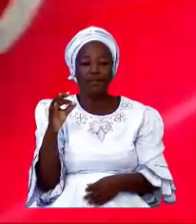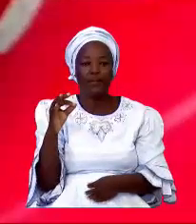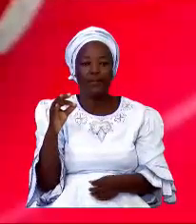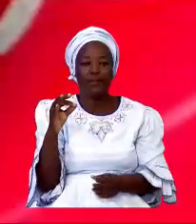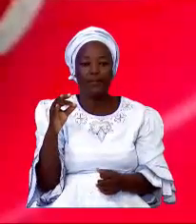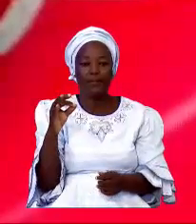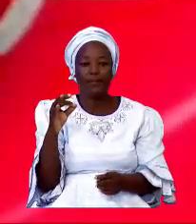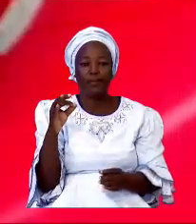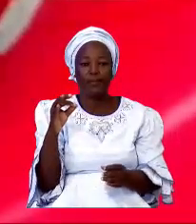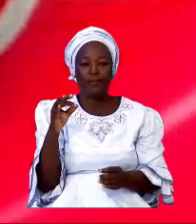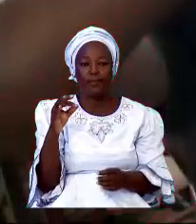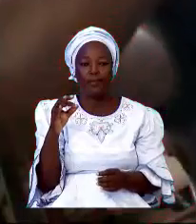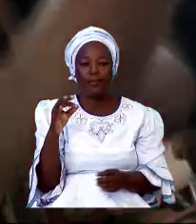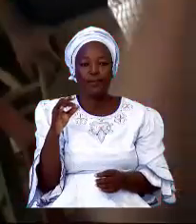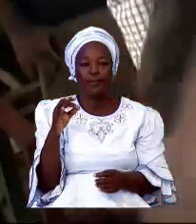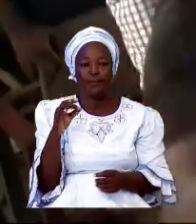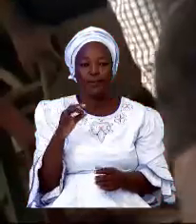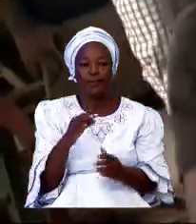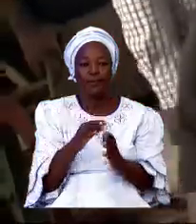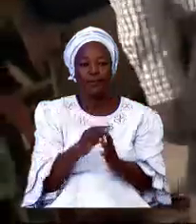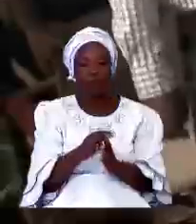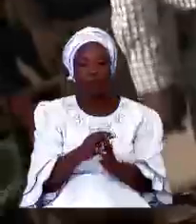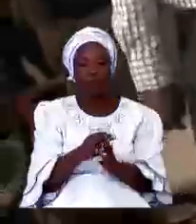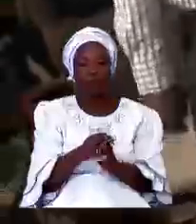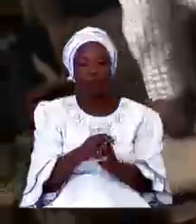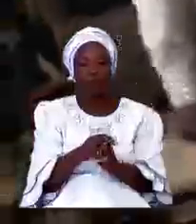of the Spirit.